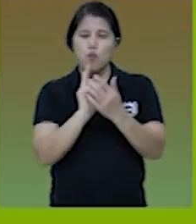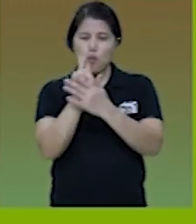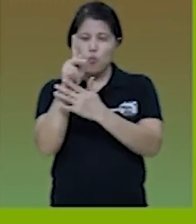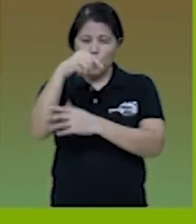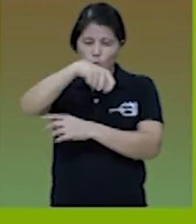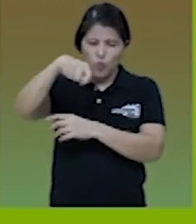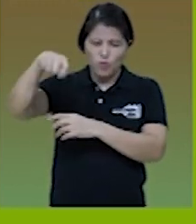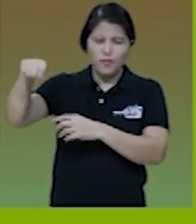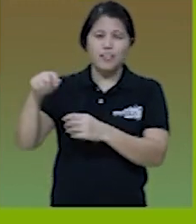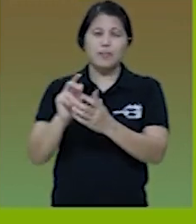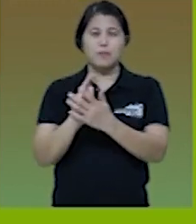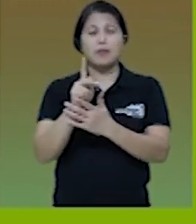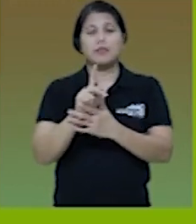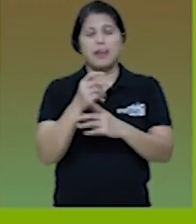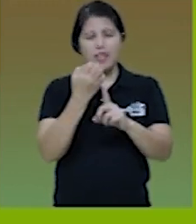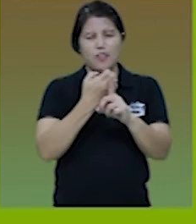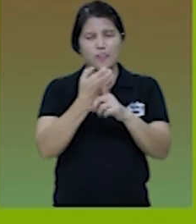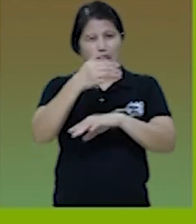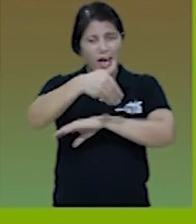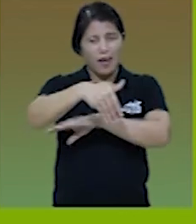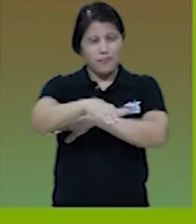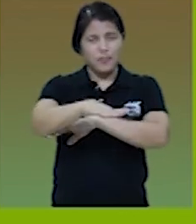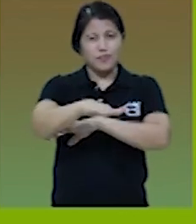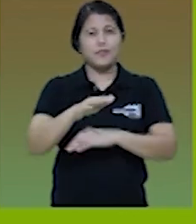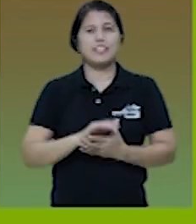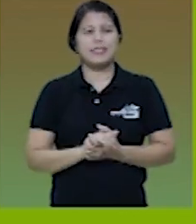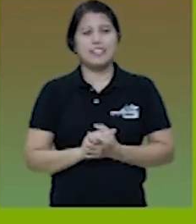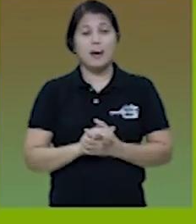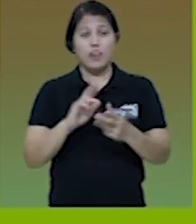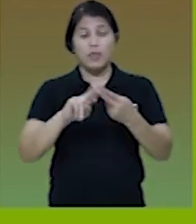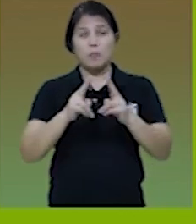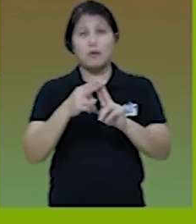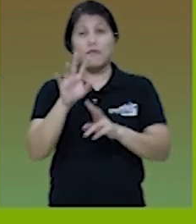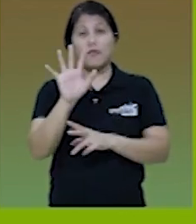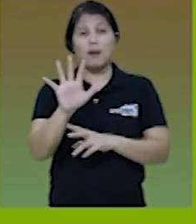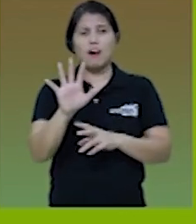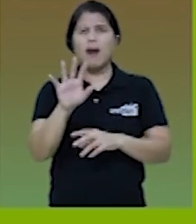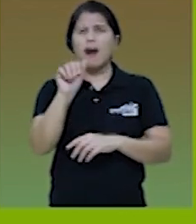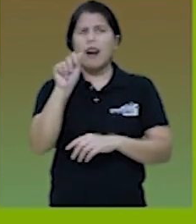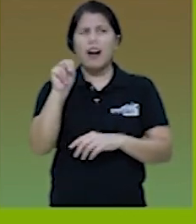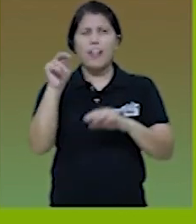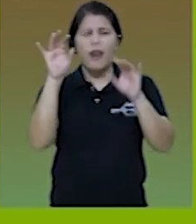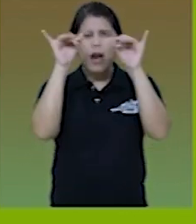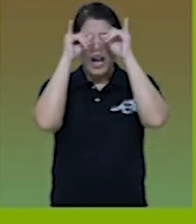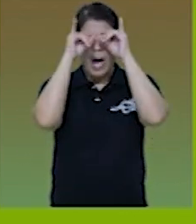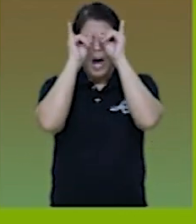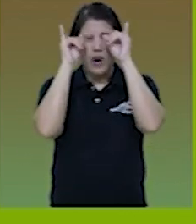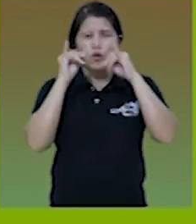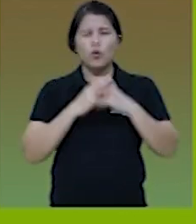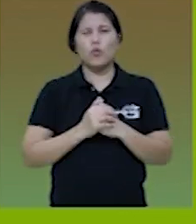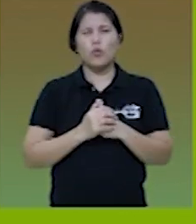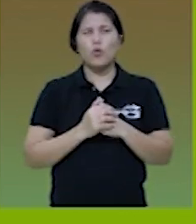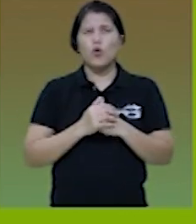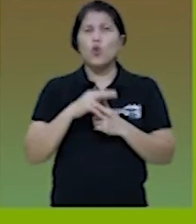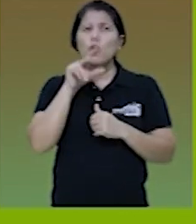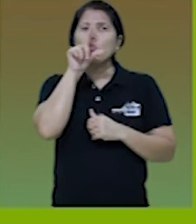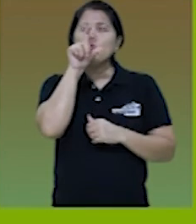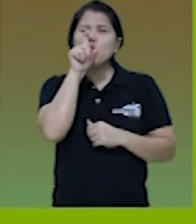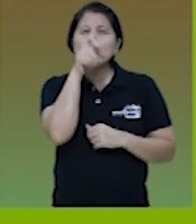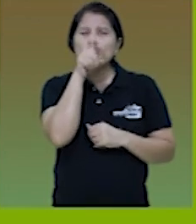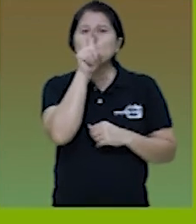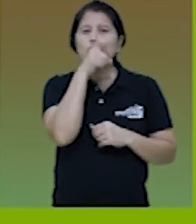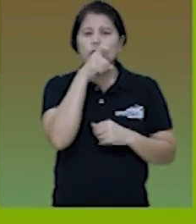plants every afternoon. Number 5. An owl blank hooting last night.